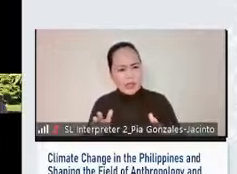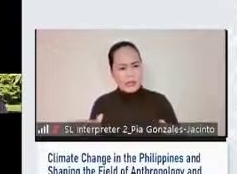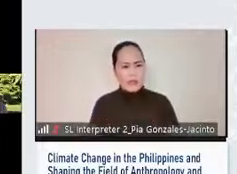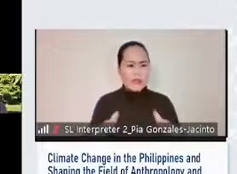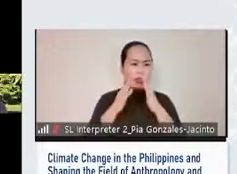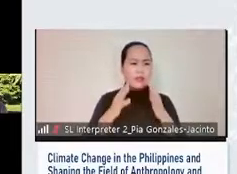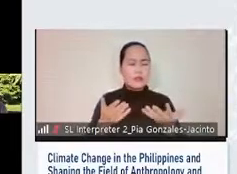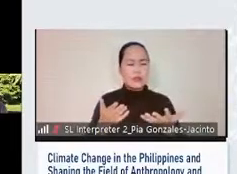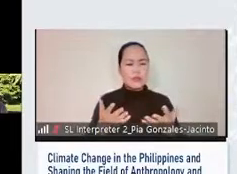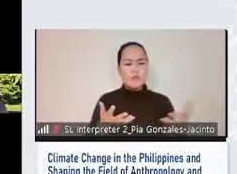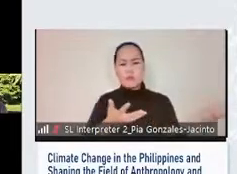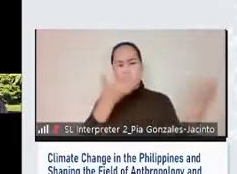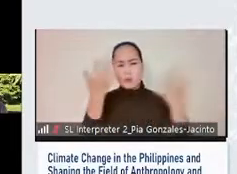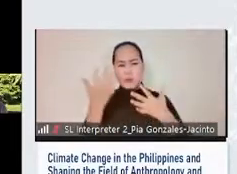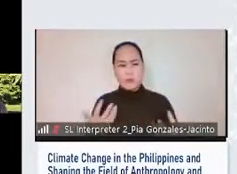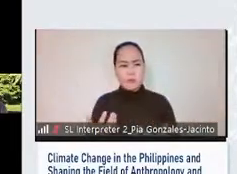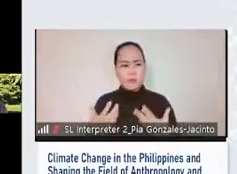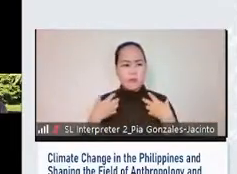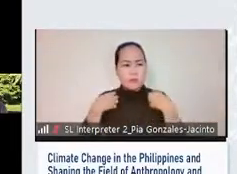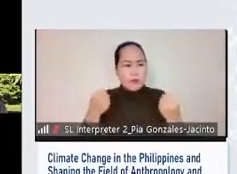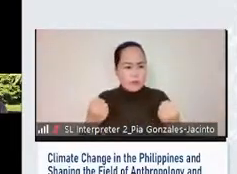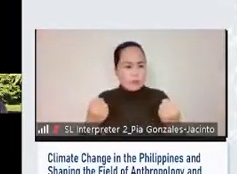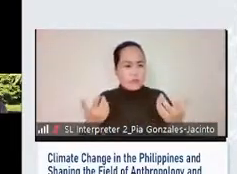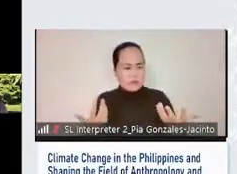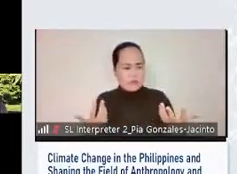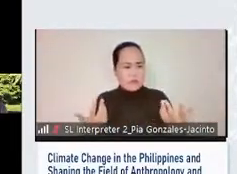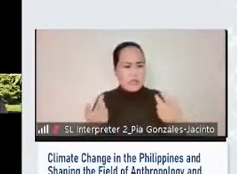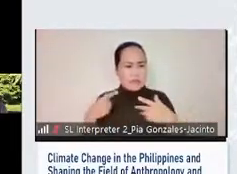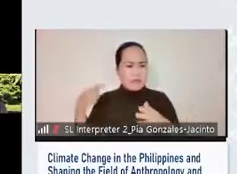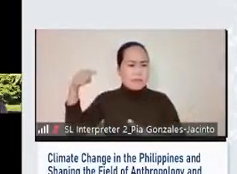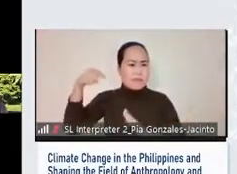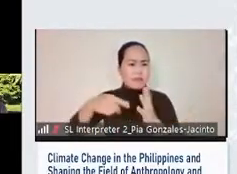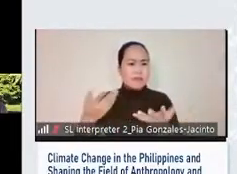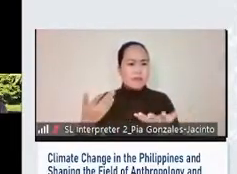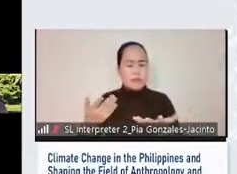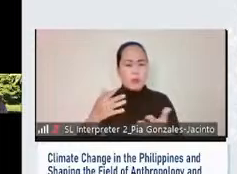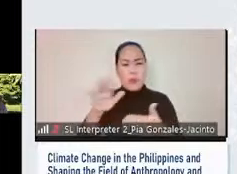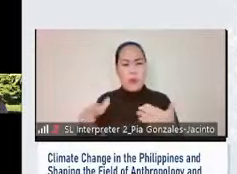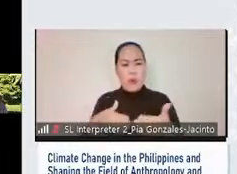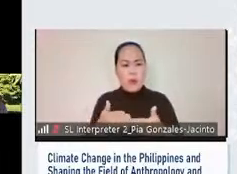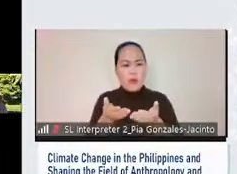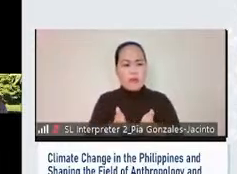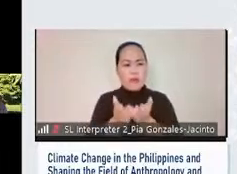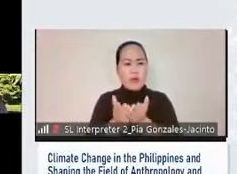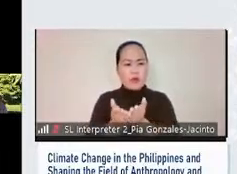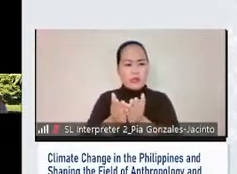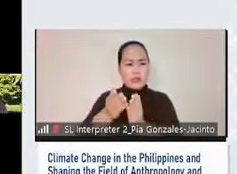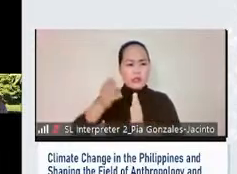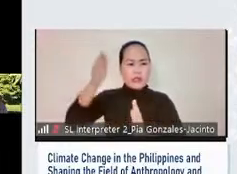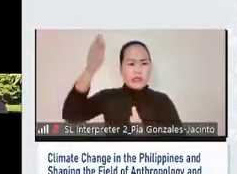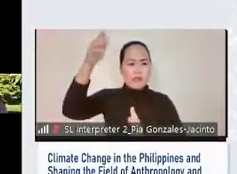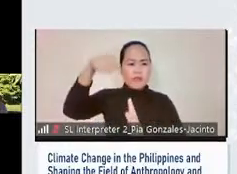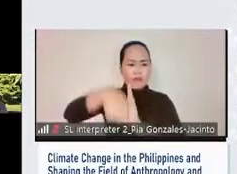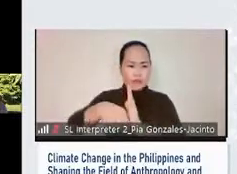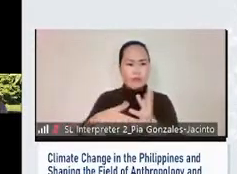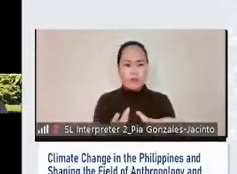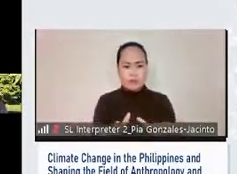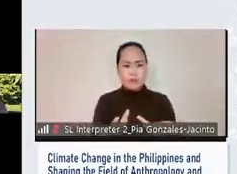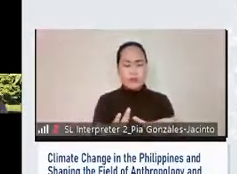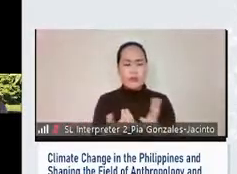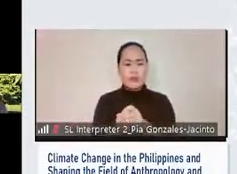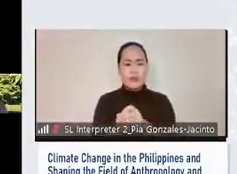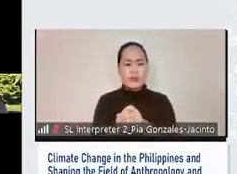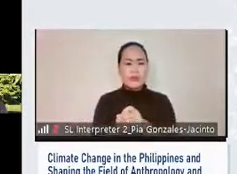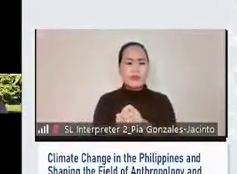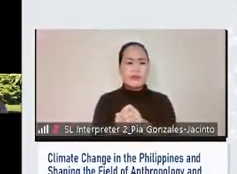typhoon sent a deluge downstream that may have buried all the boats in one single event and then stranded the village of that time inland, away from